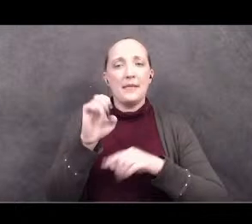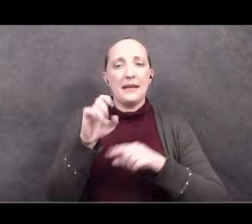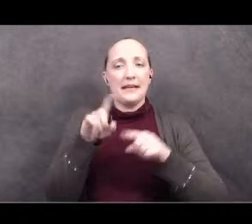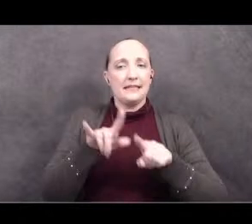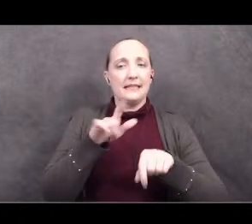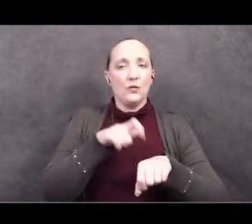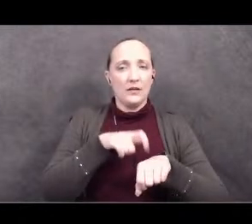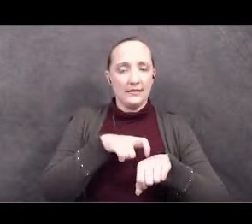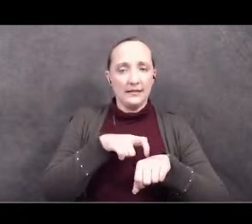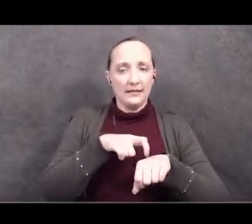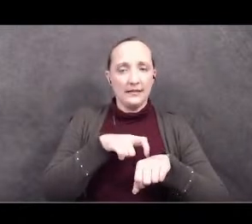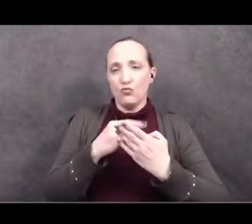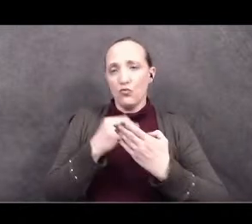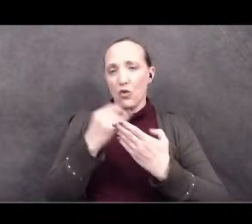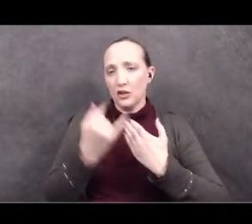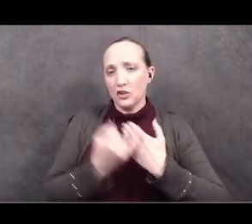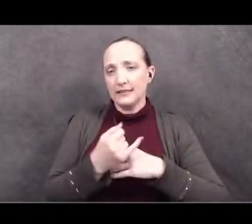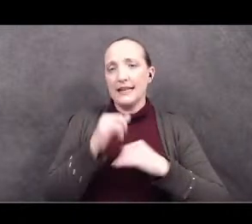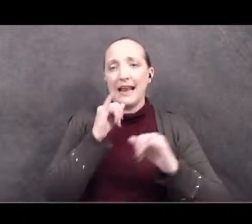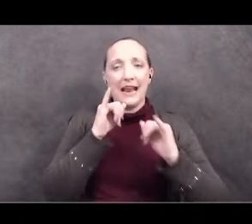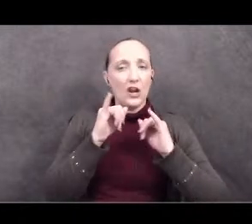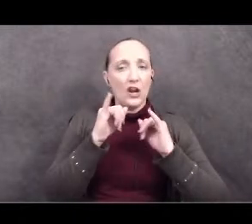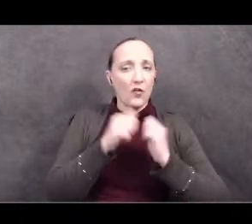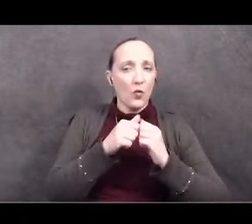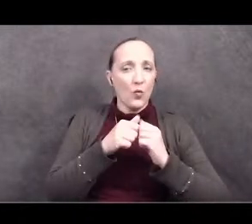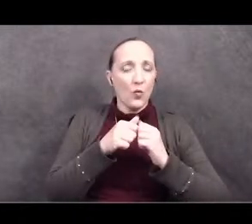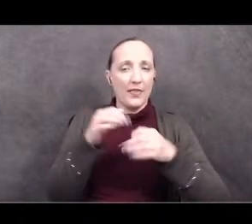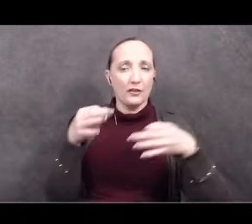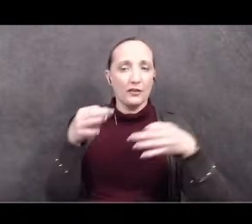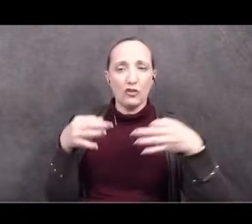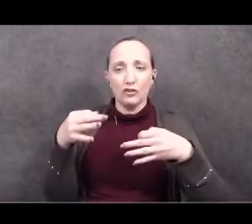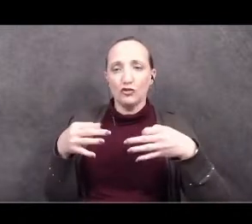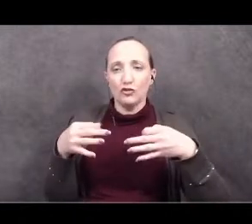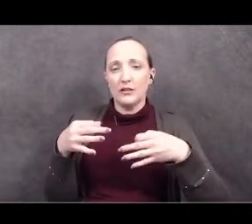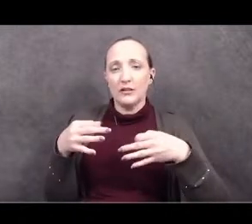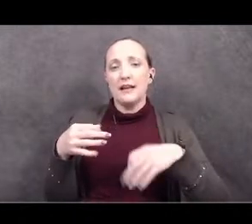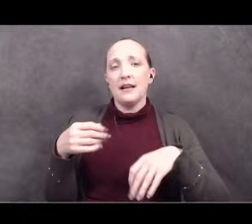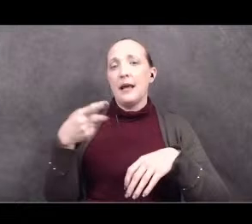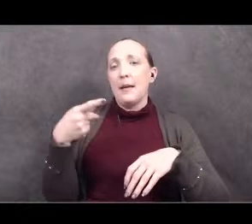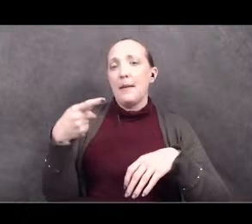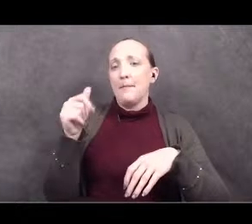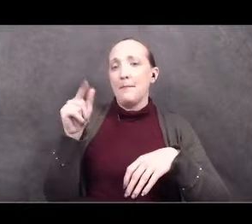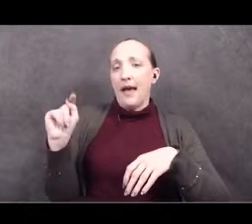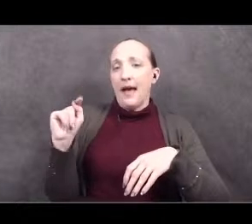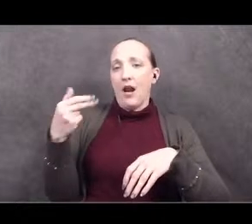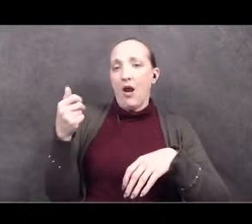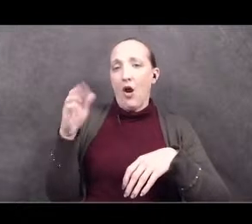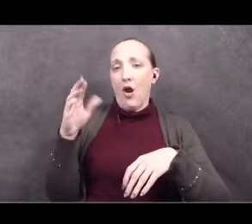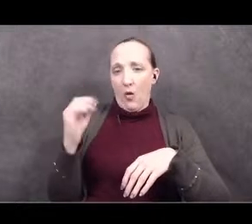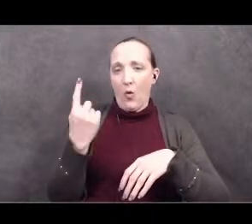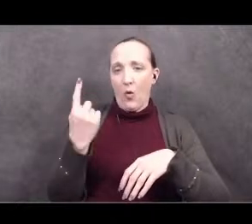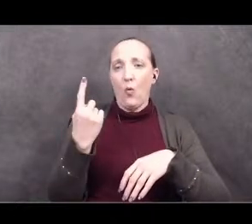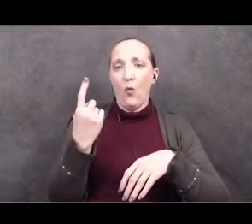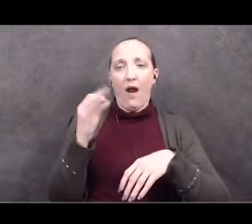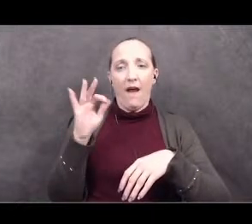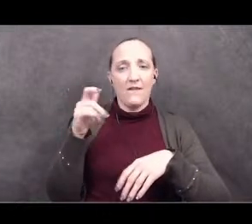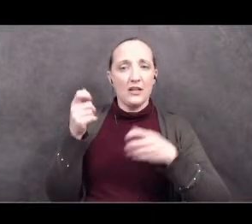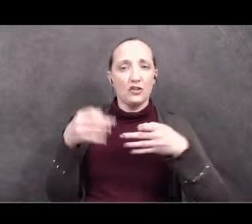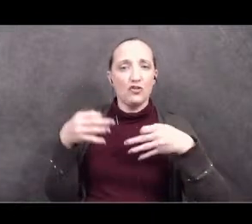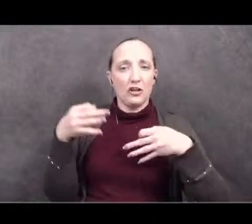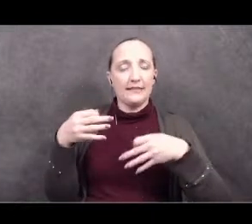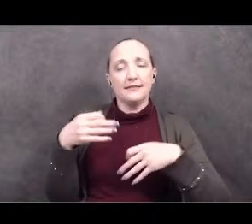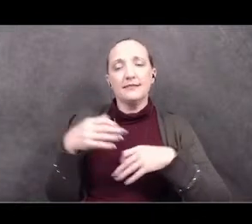projects uh interviews with judges uh very young Miss petaro is one of our the judges so we appreciate